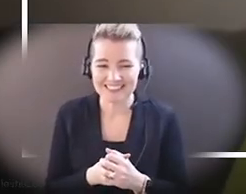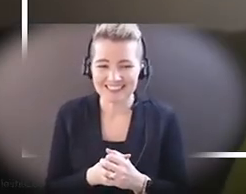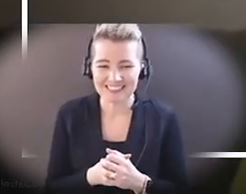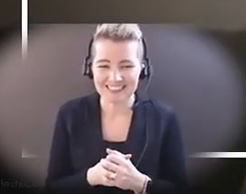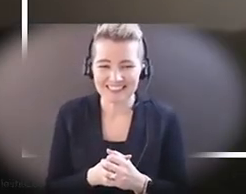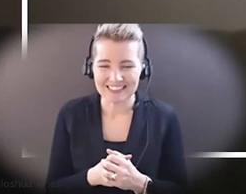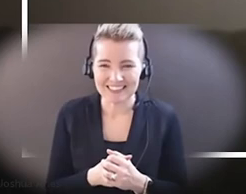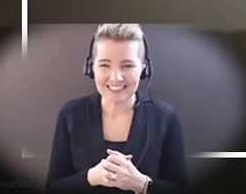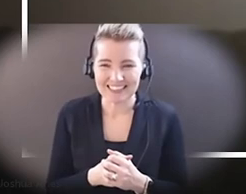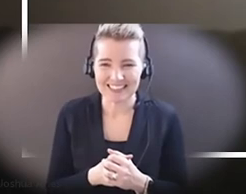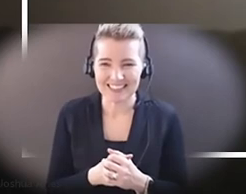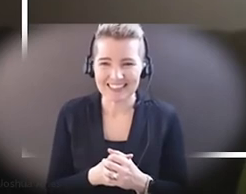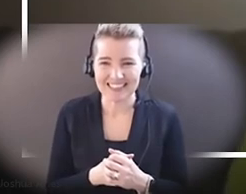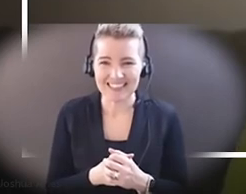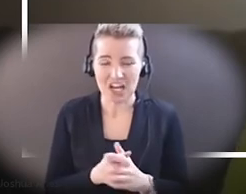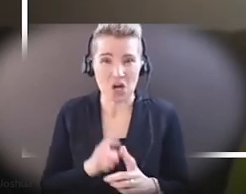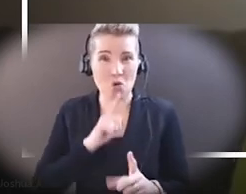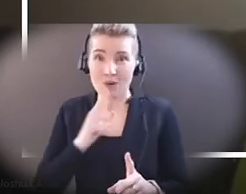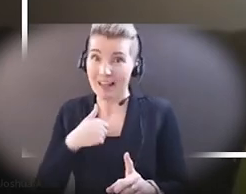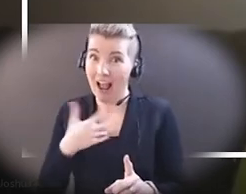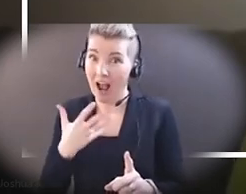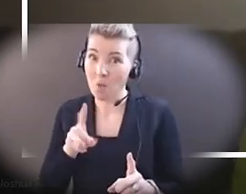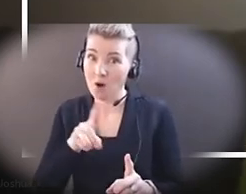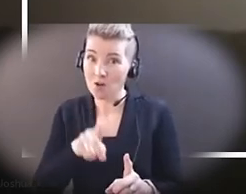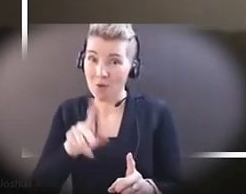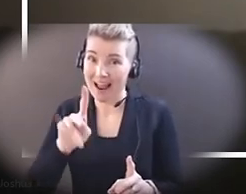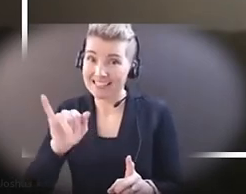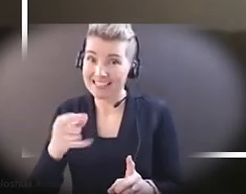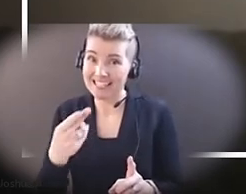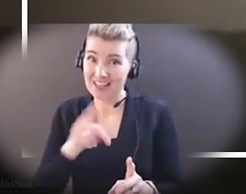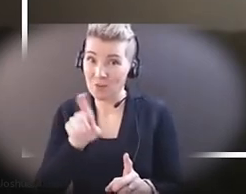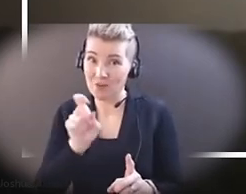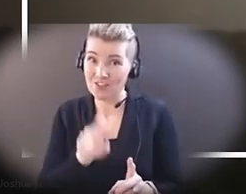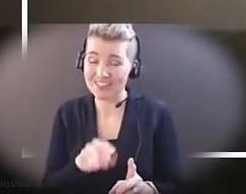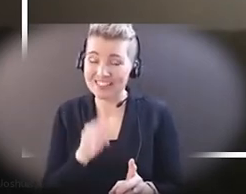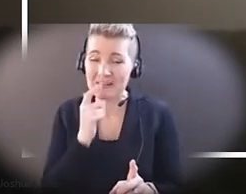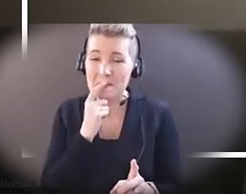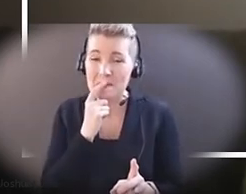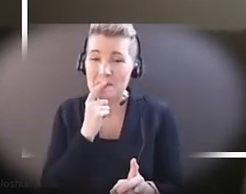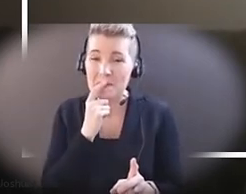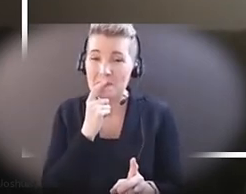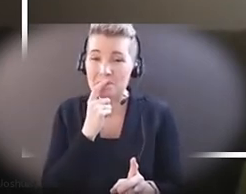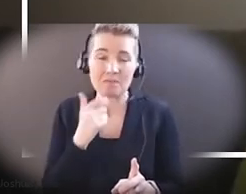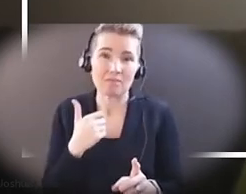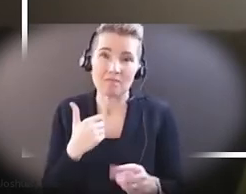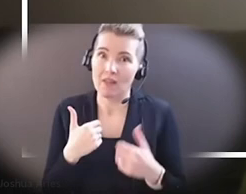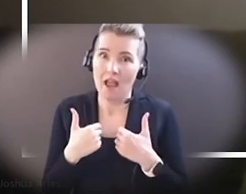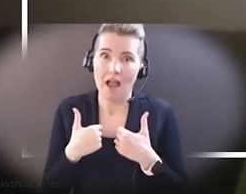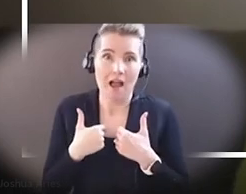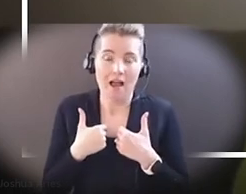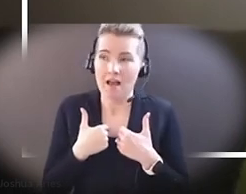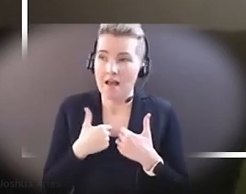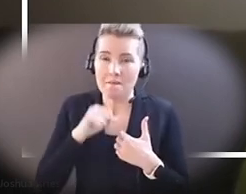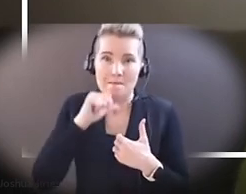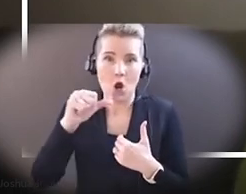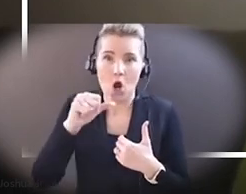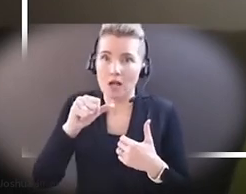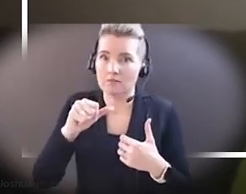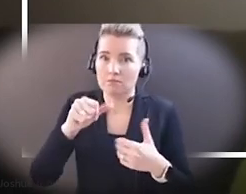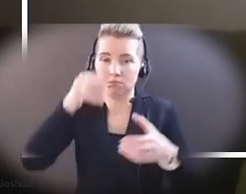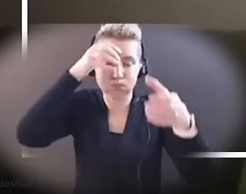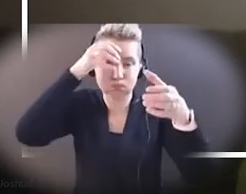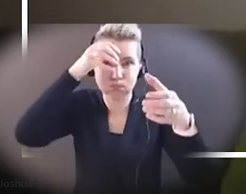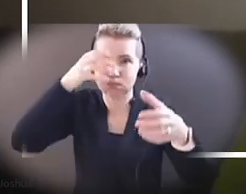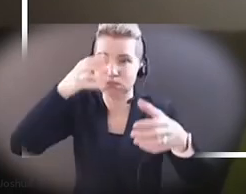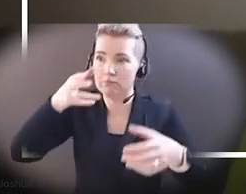I don't know. I actually wanted to ask you a question, actually, because as for me, as someone who's not as educated in the whole in the Chinatown movement and everything, I'm asking,